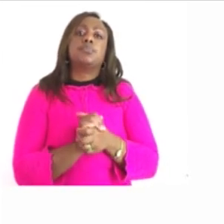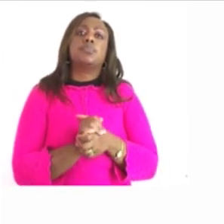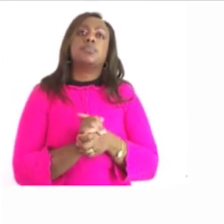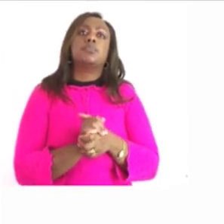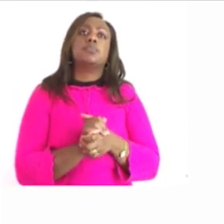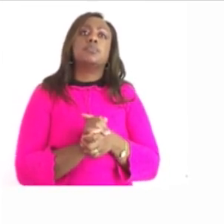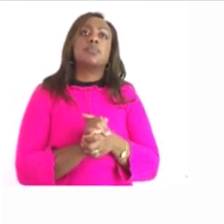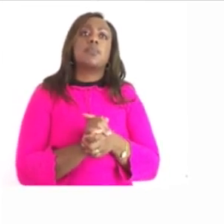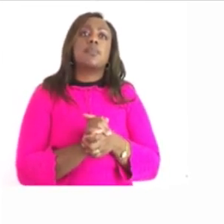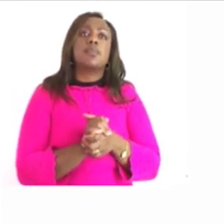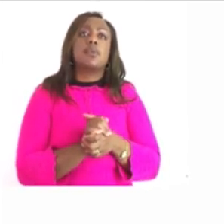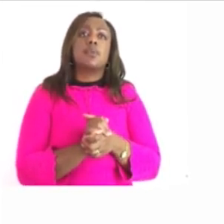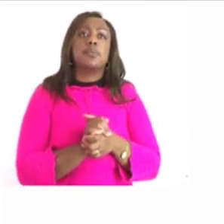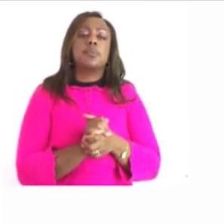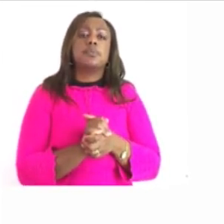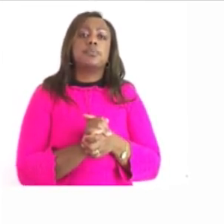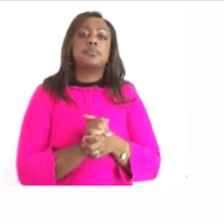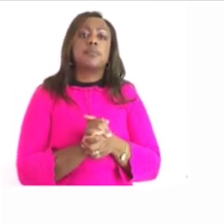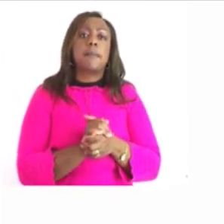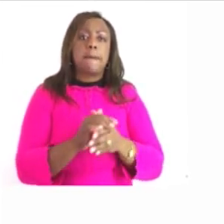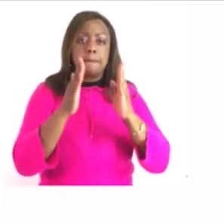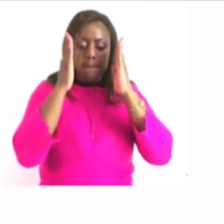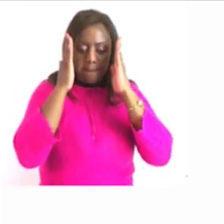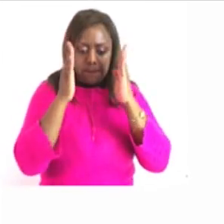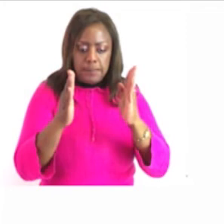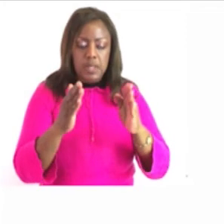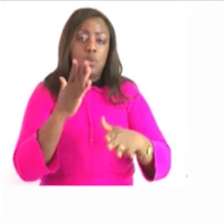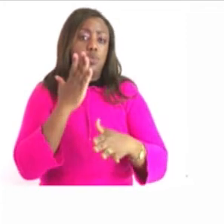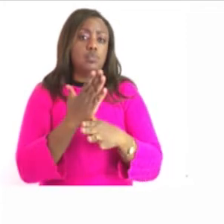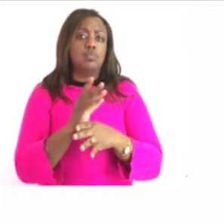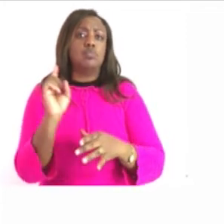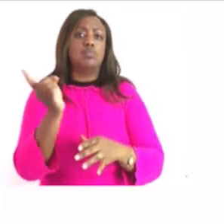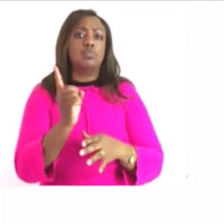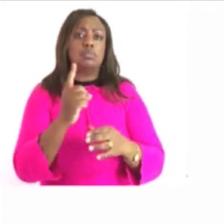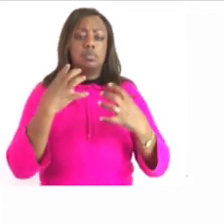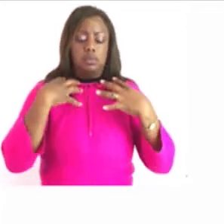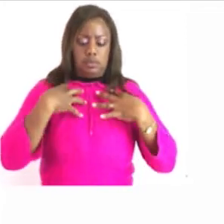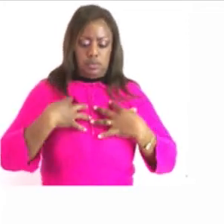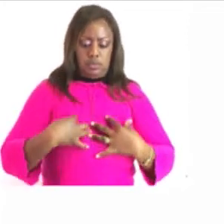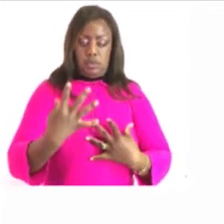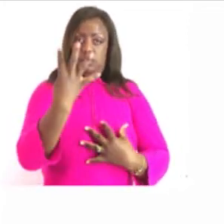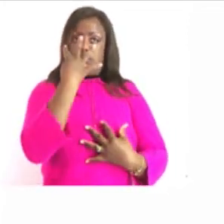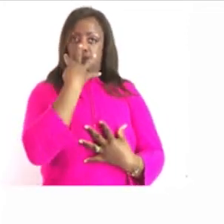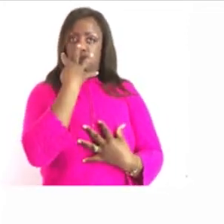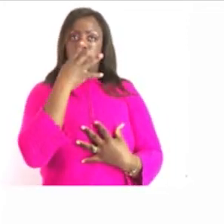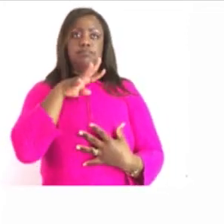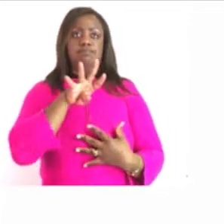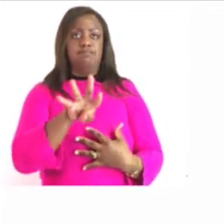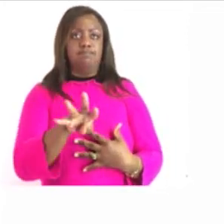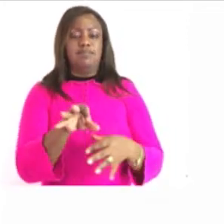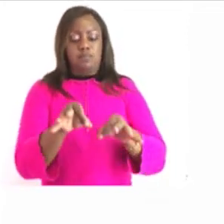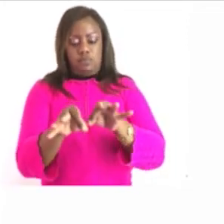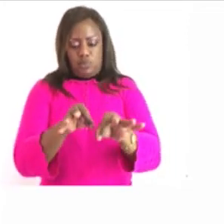On page 20, we are going to look at the main functions of main parts of the breathing system. Okay? So